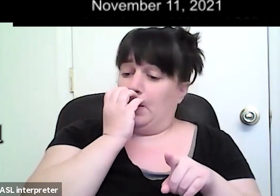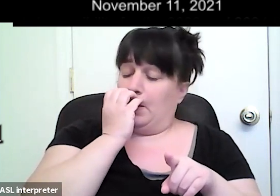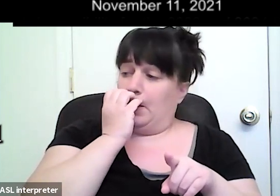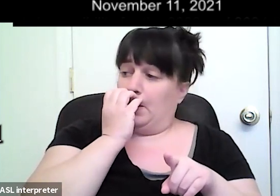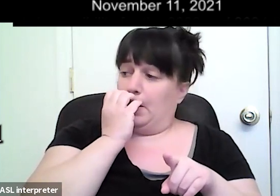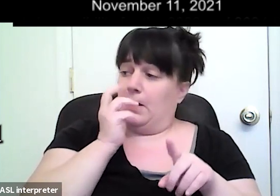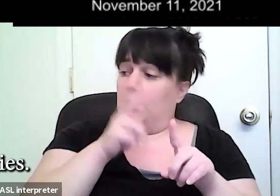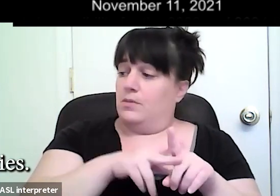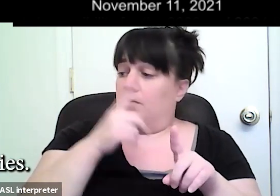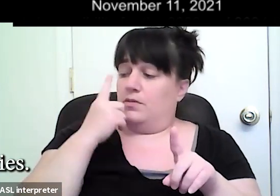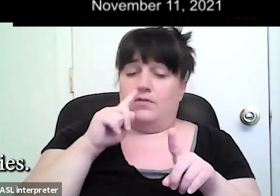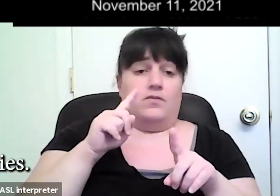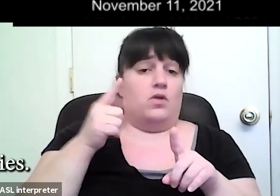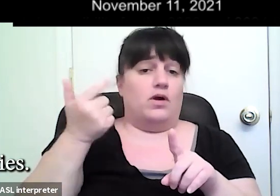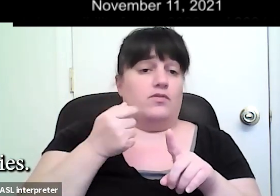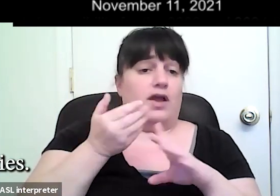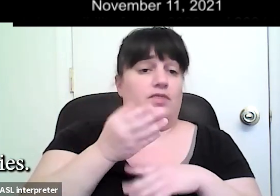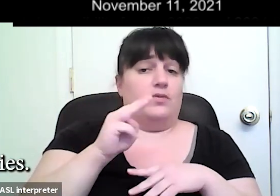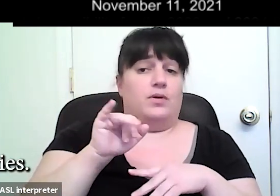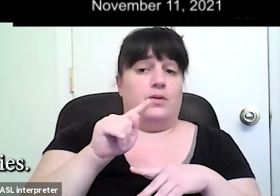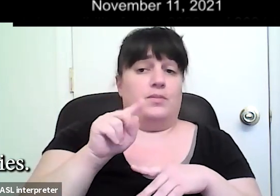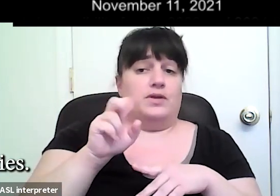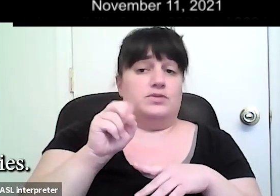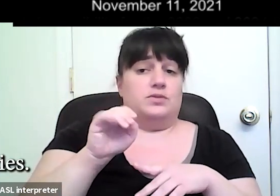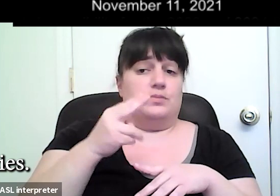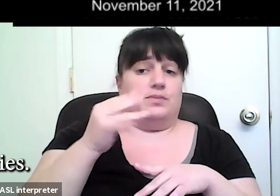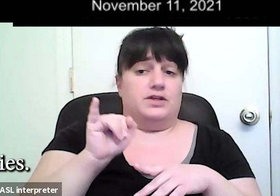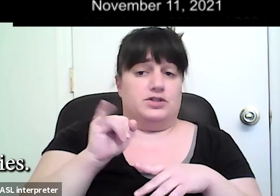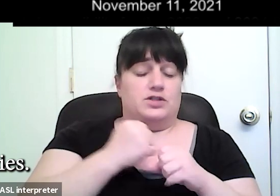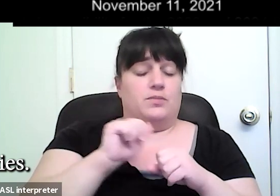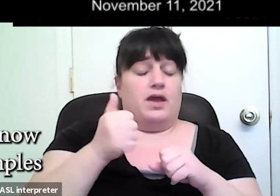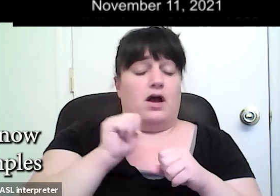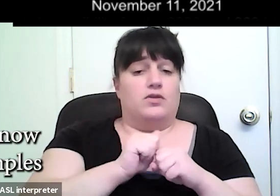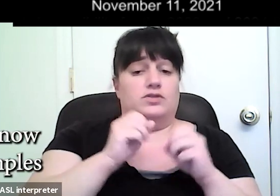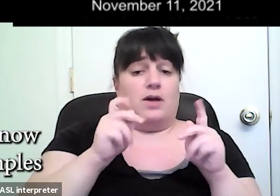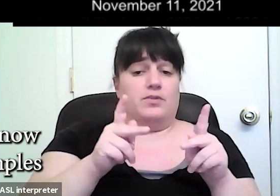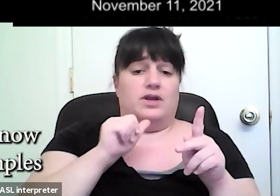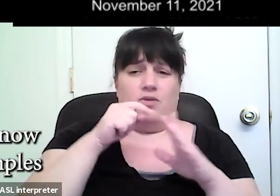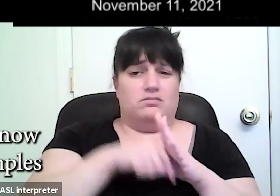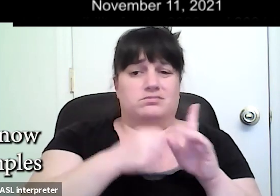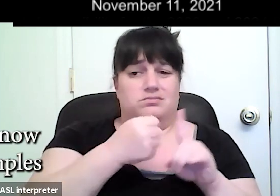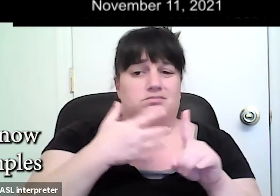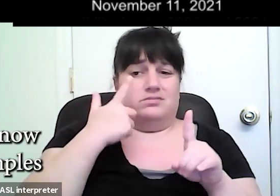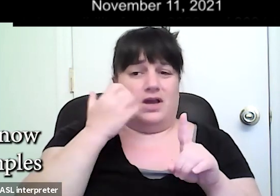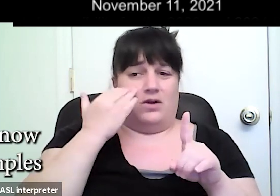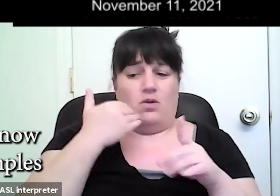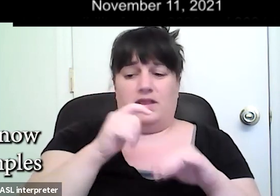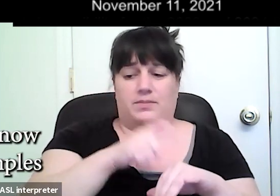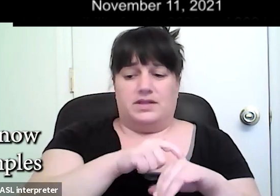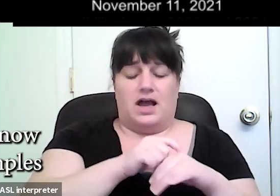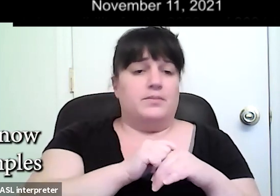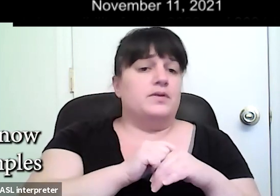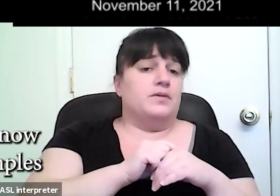have applied for a grant through Mitsubishi to create some other job opportunities. I won't go into the details because I know we're limited on